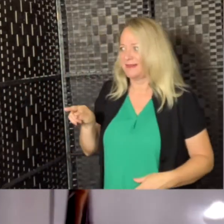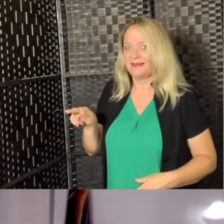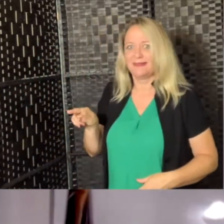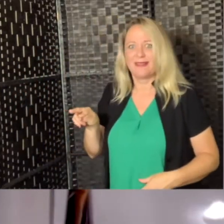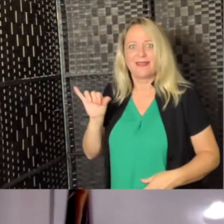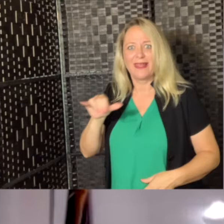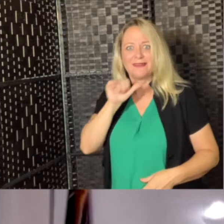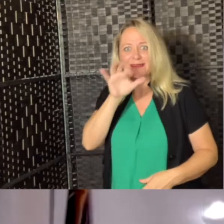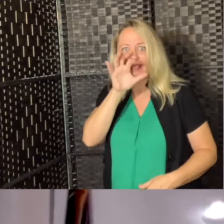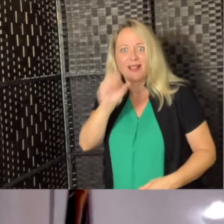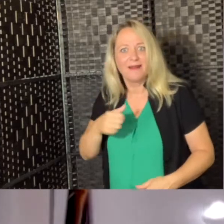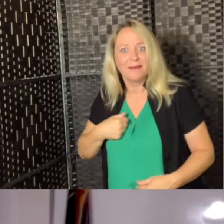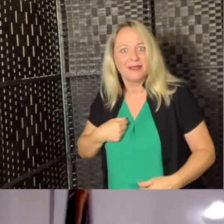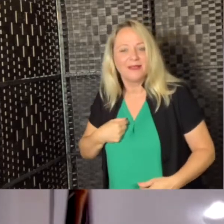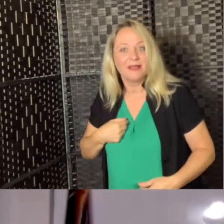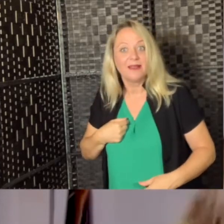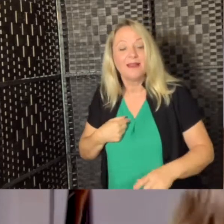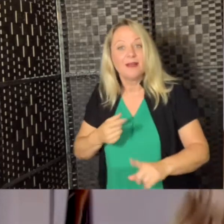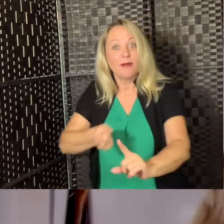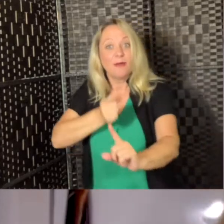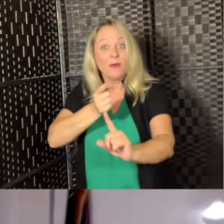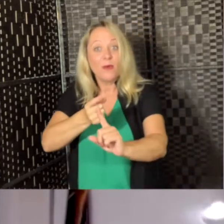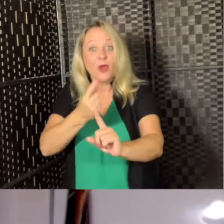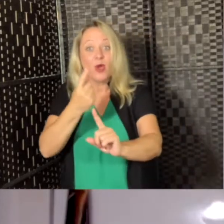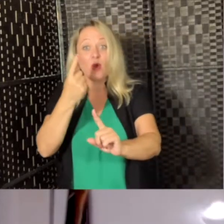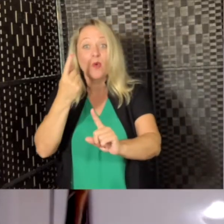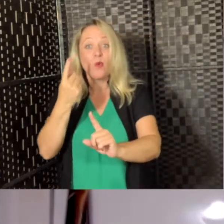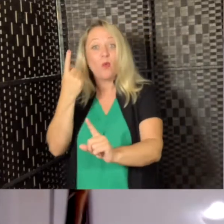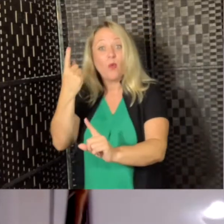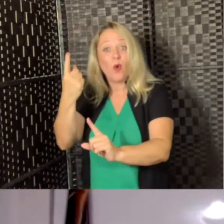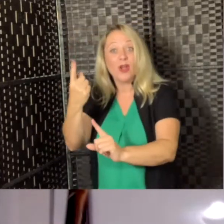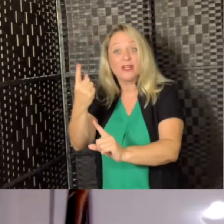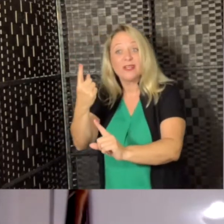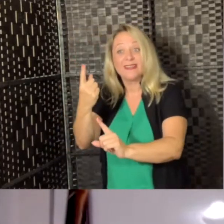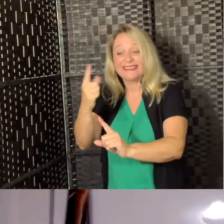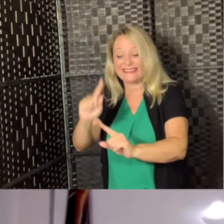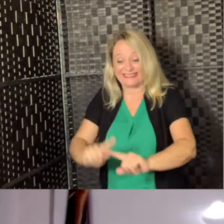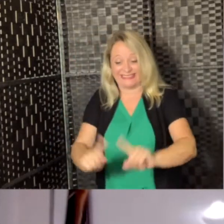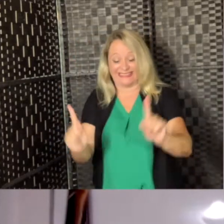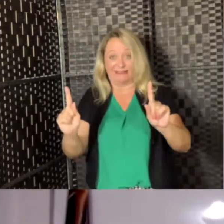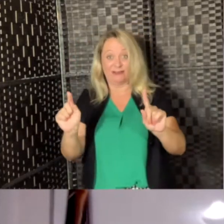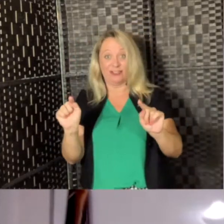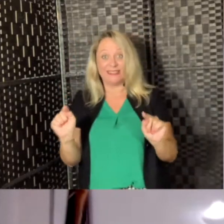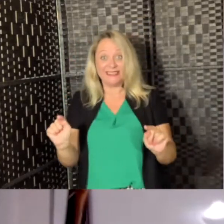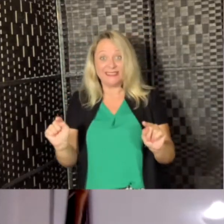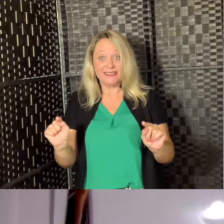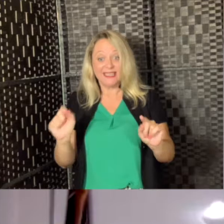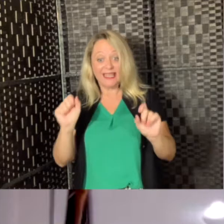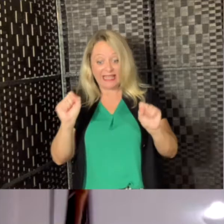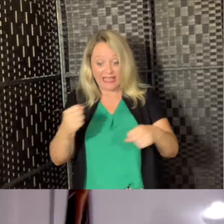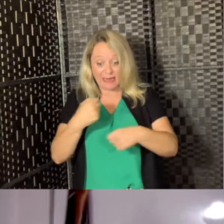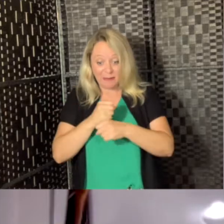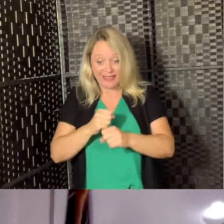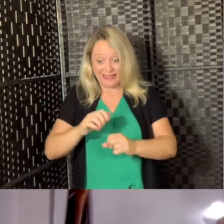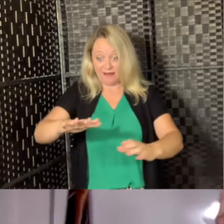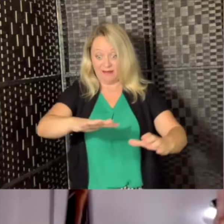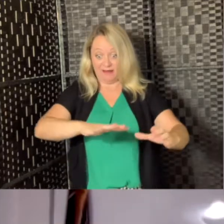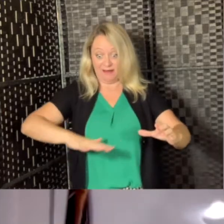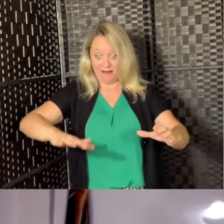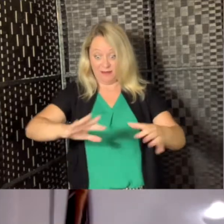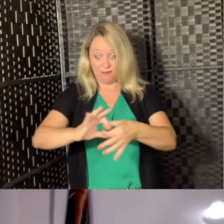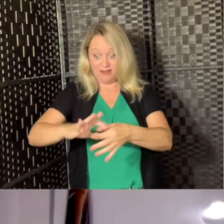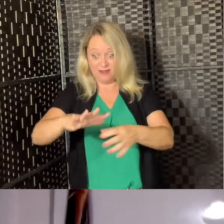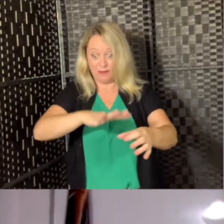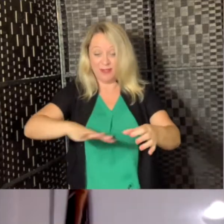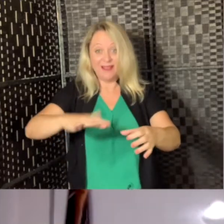even one world can create the problem in this space between. So now let me add a little bit